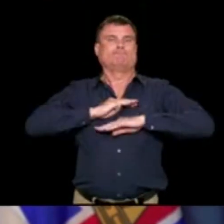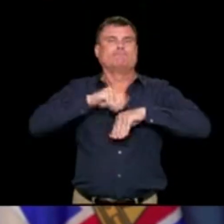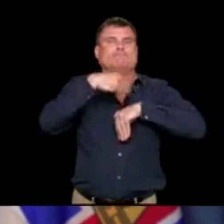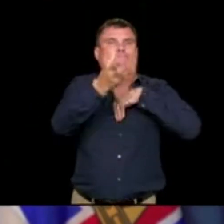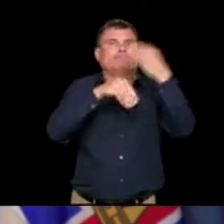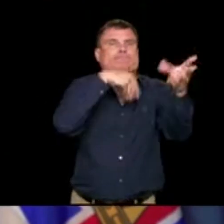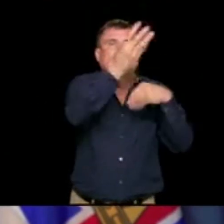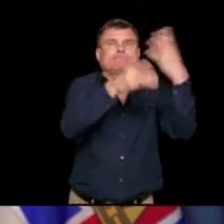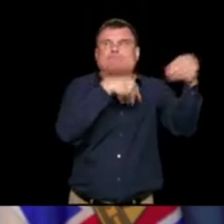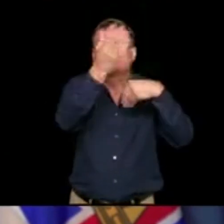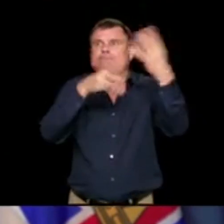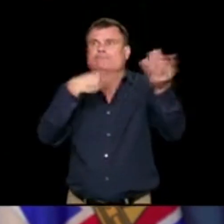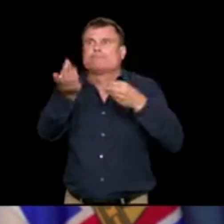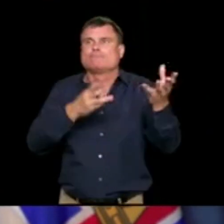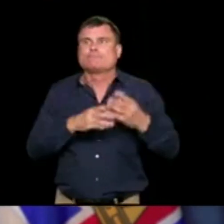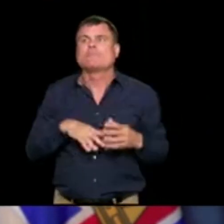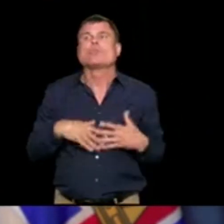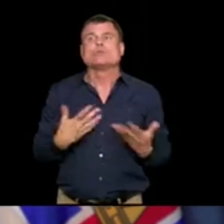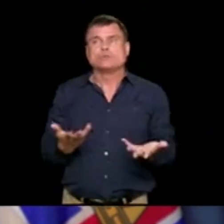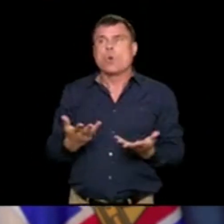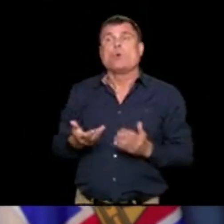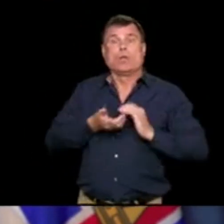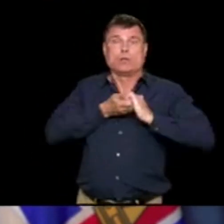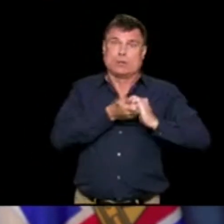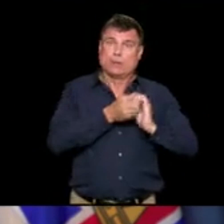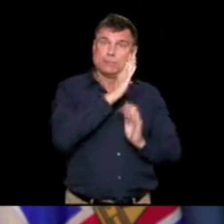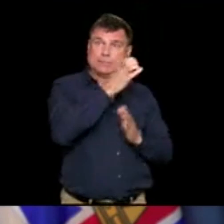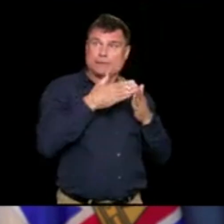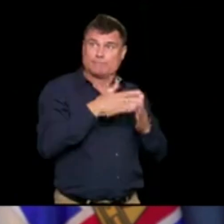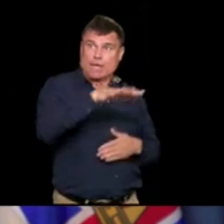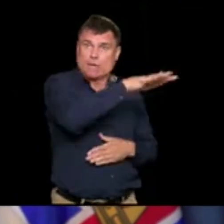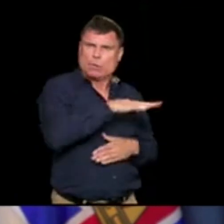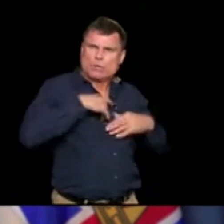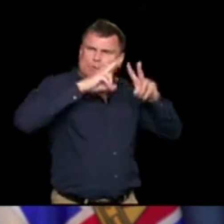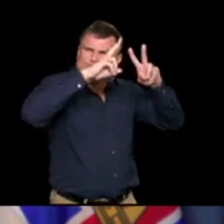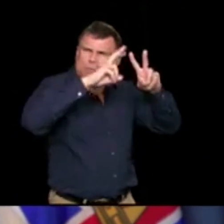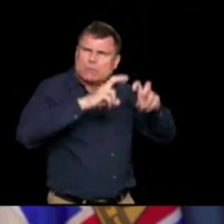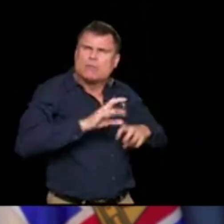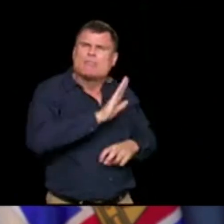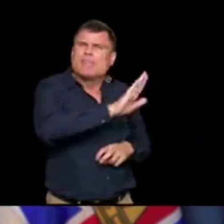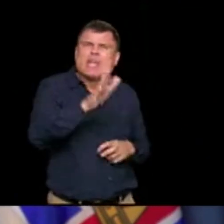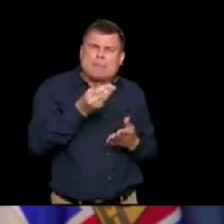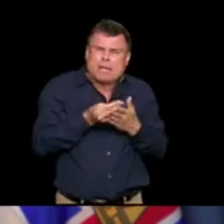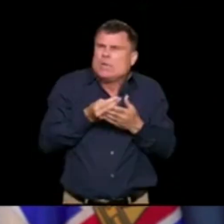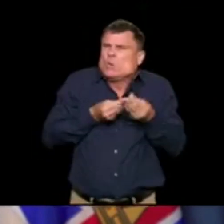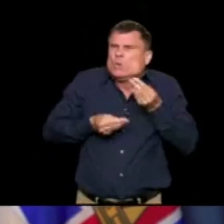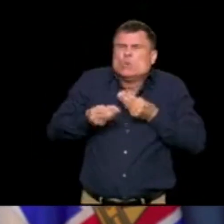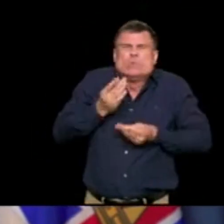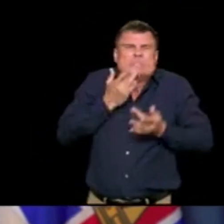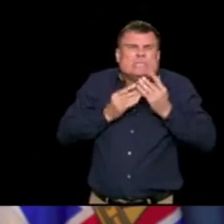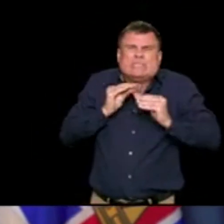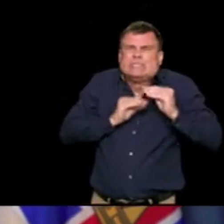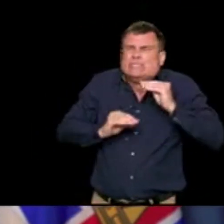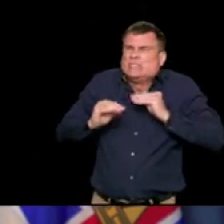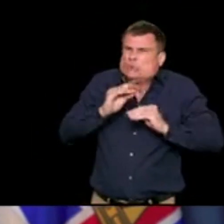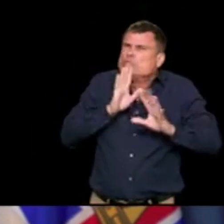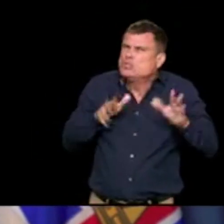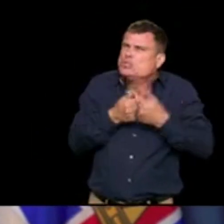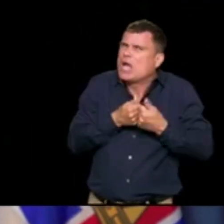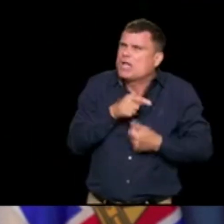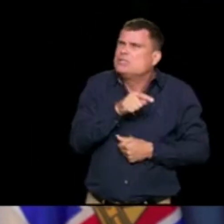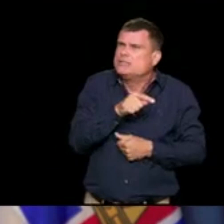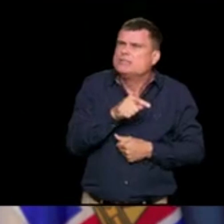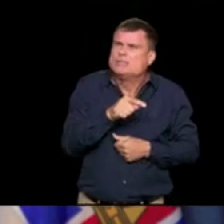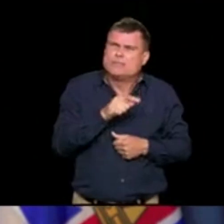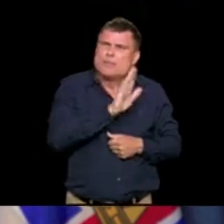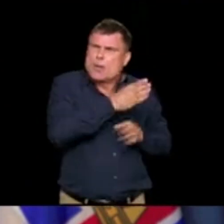are front and centre. The provincial government is working with BC Ferries to fully understand its operational and financial